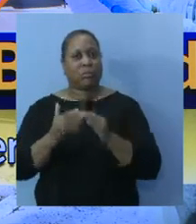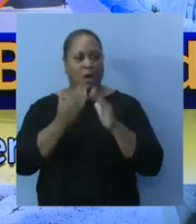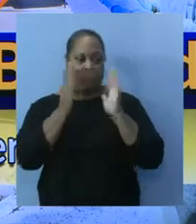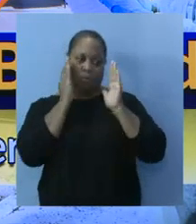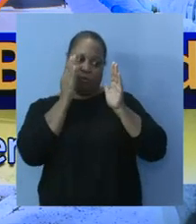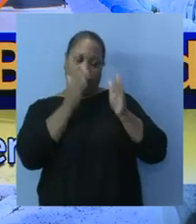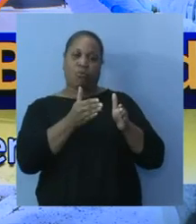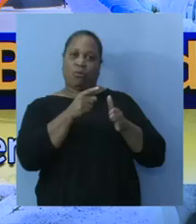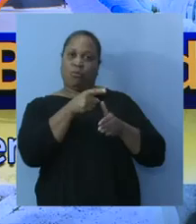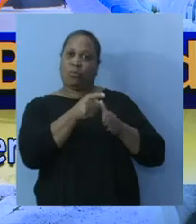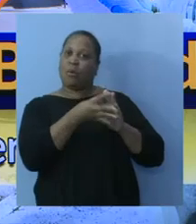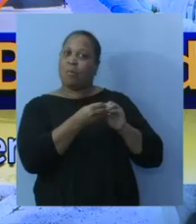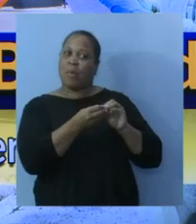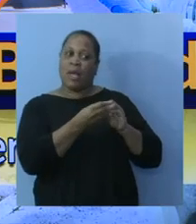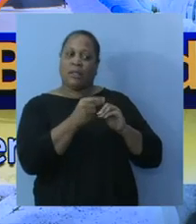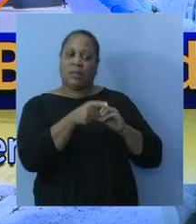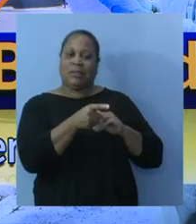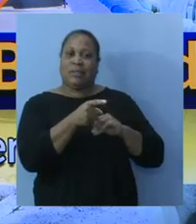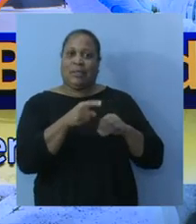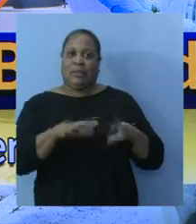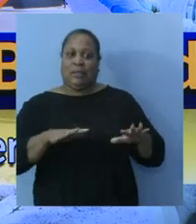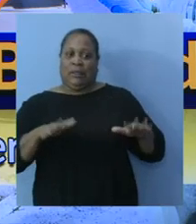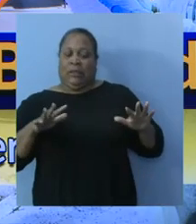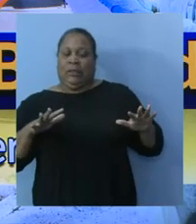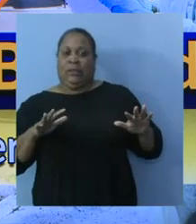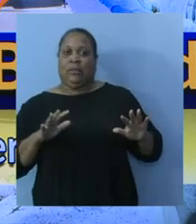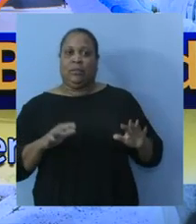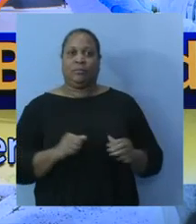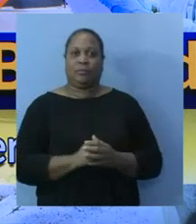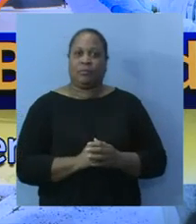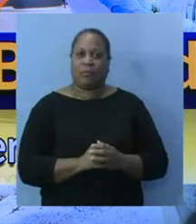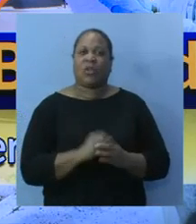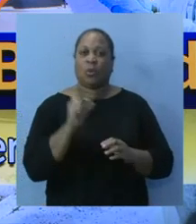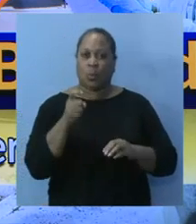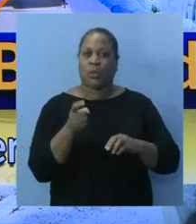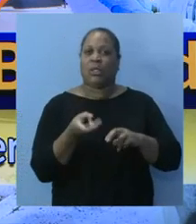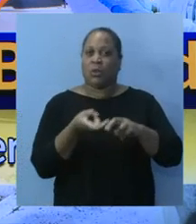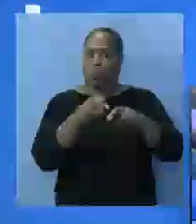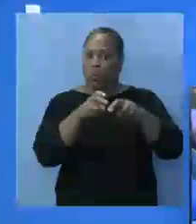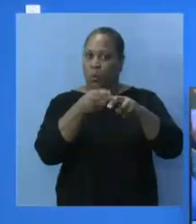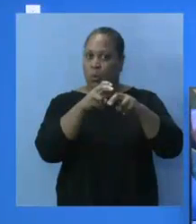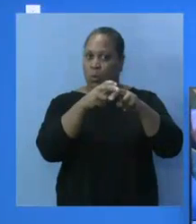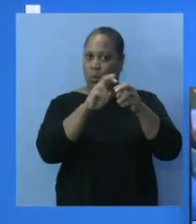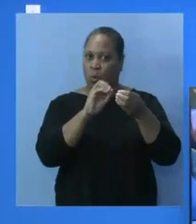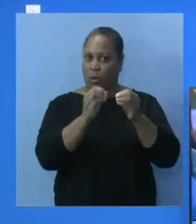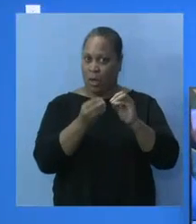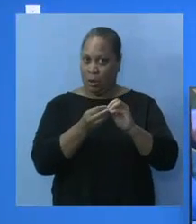on places where there is vaccine hesitancy, as it's important to get those numbers up. Okay.